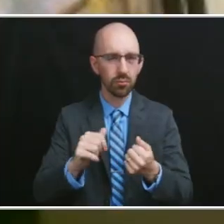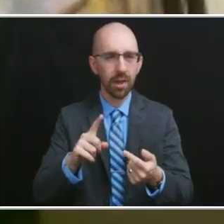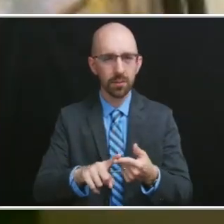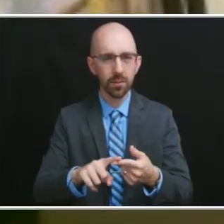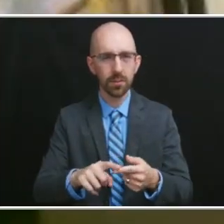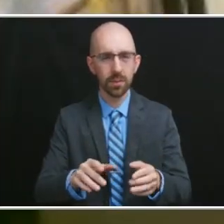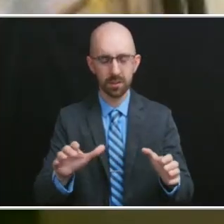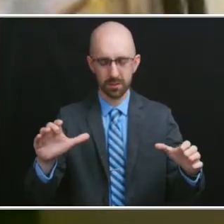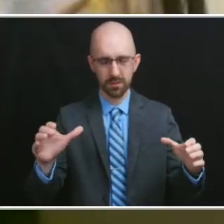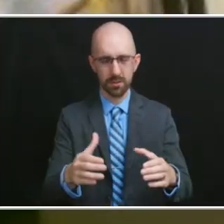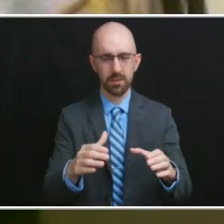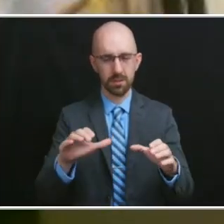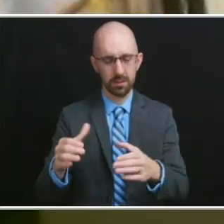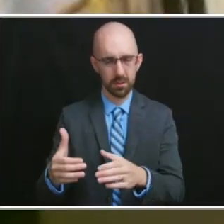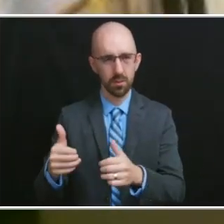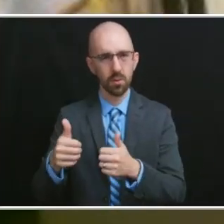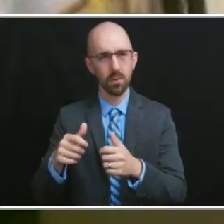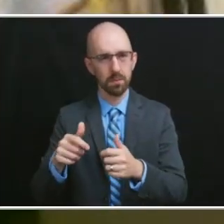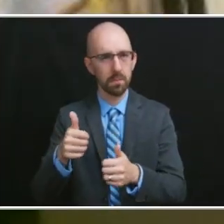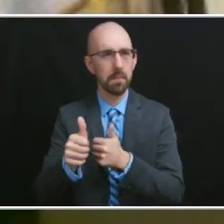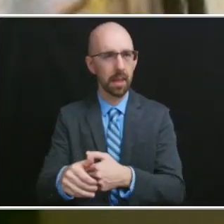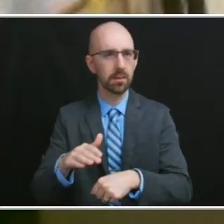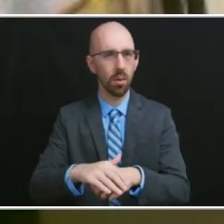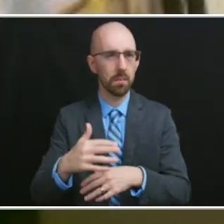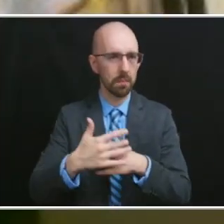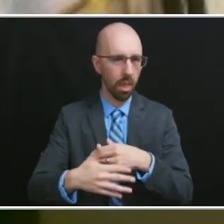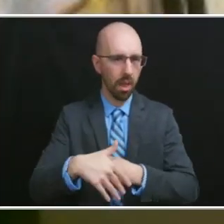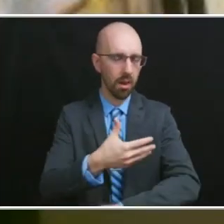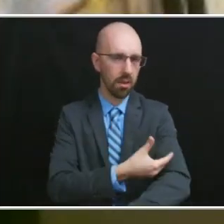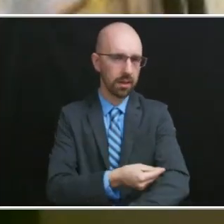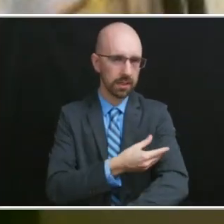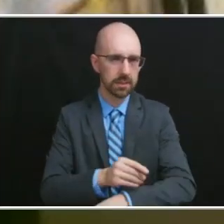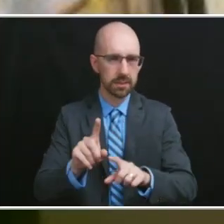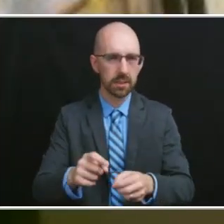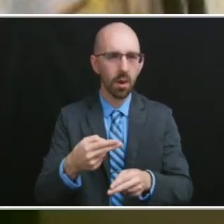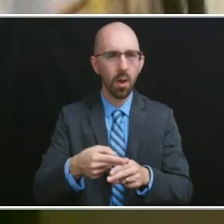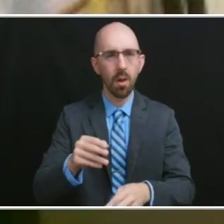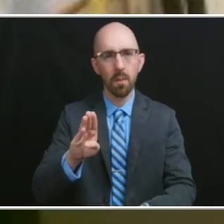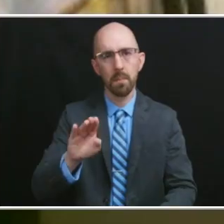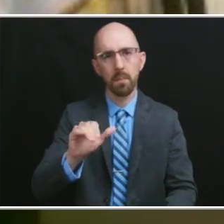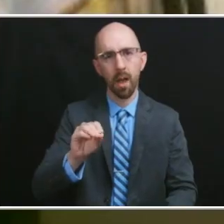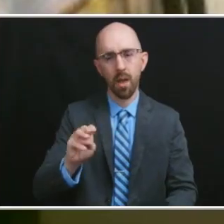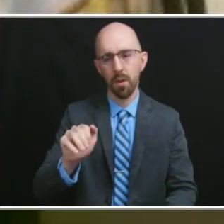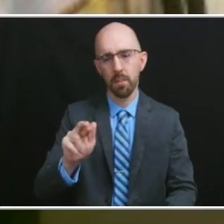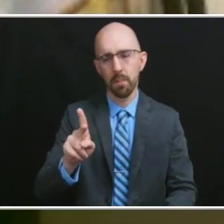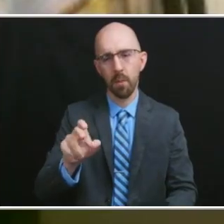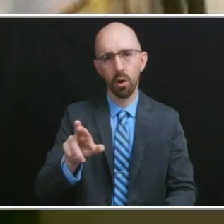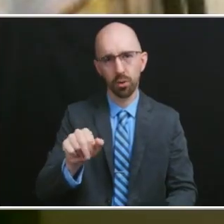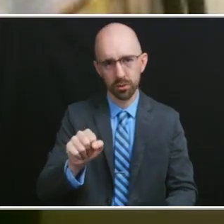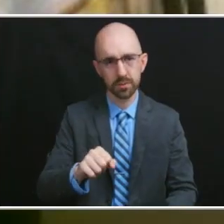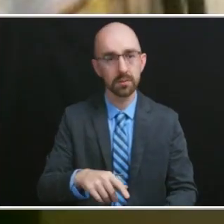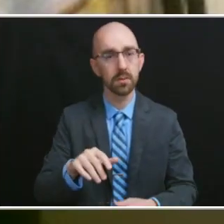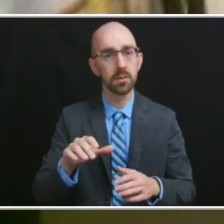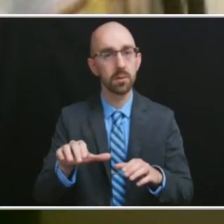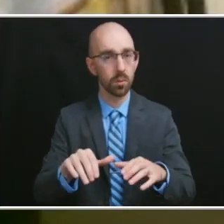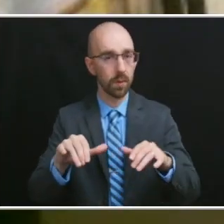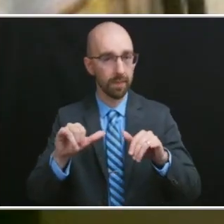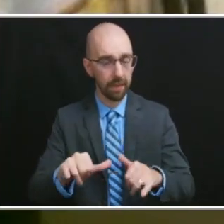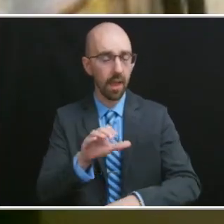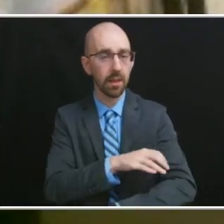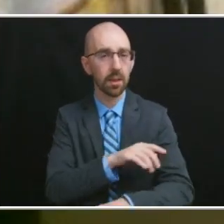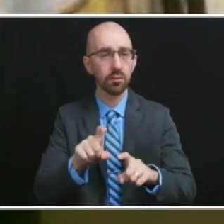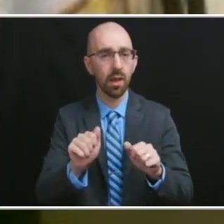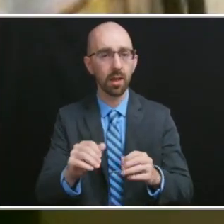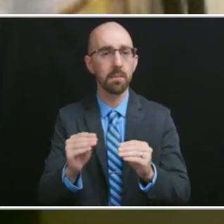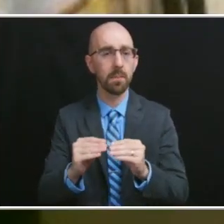patients into subgroups based on blood and other tests called biomarkers. And by doing so, those clinical trials can be more